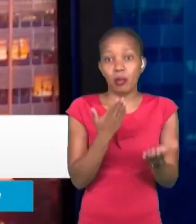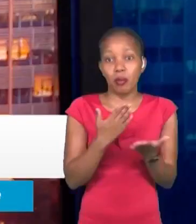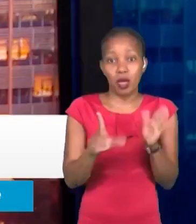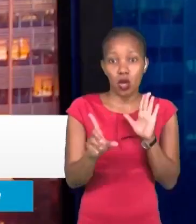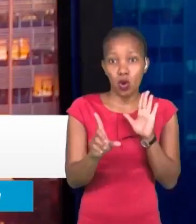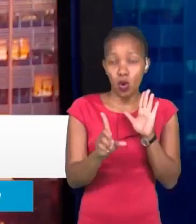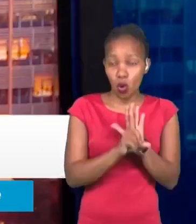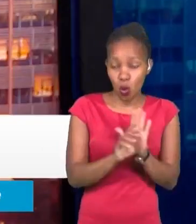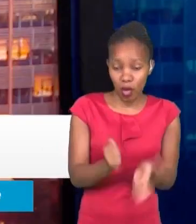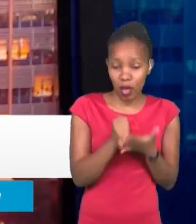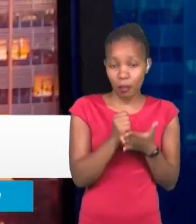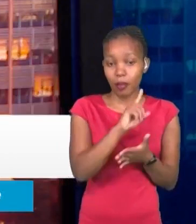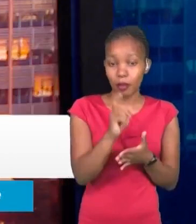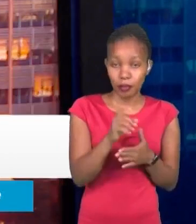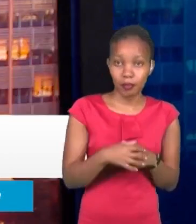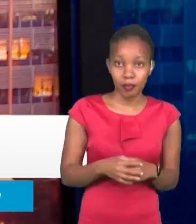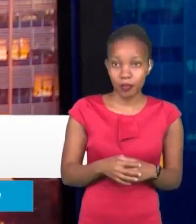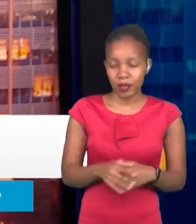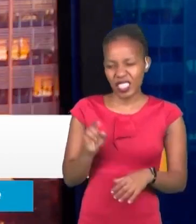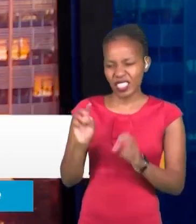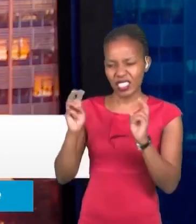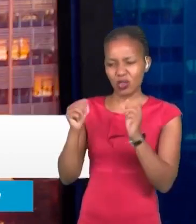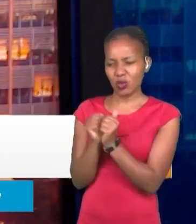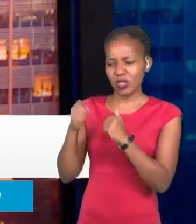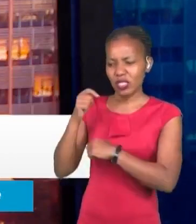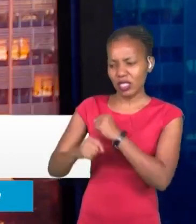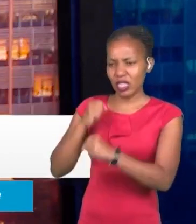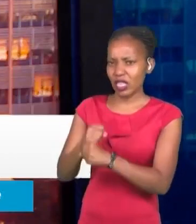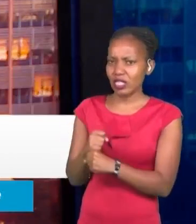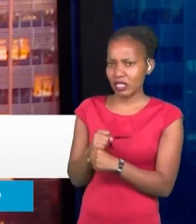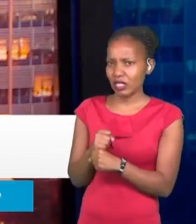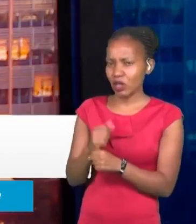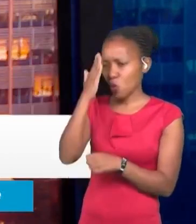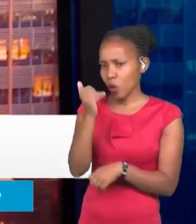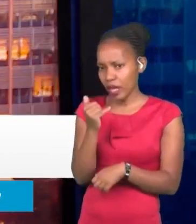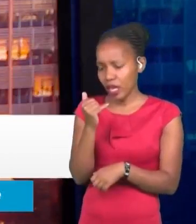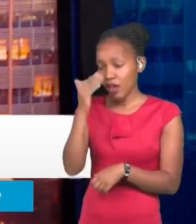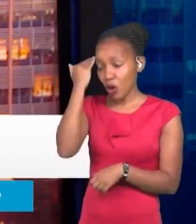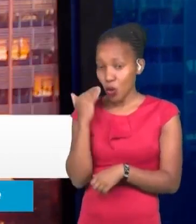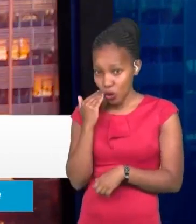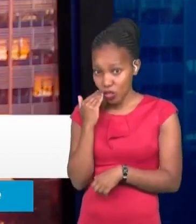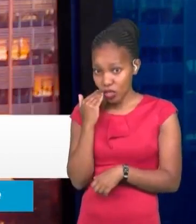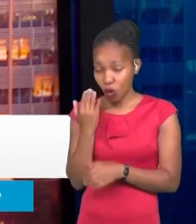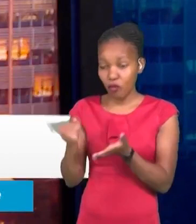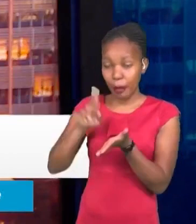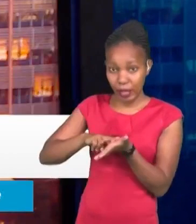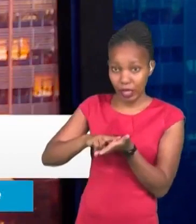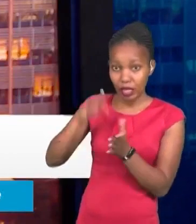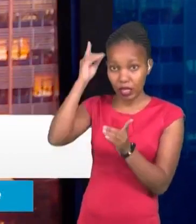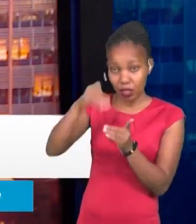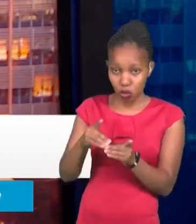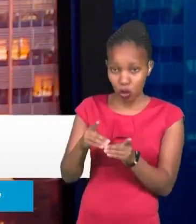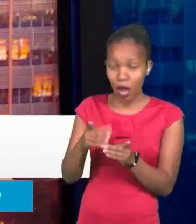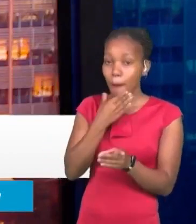Okay. Now, to begin with, this issue of 16 recently came about out of a court of appeal decision in Eliud